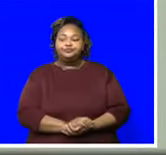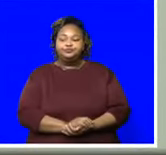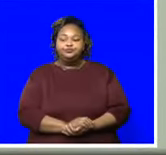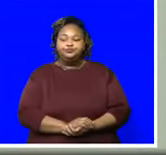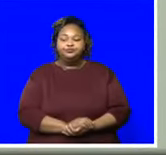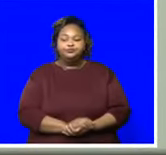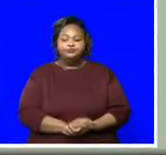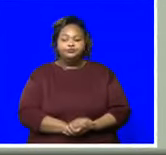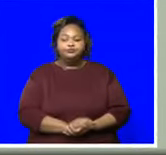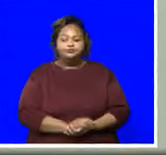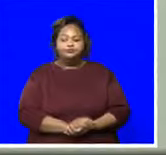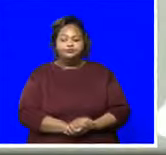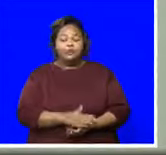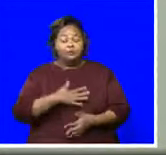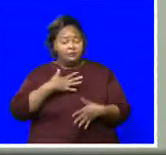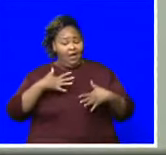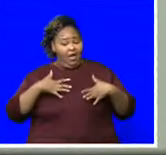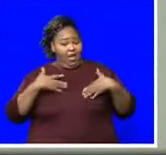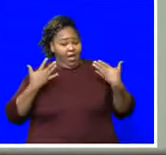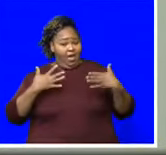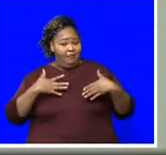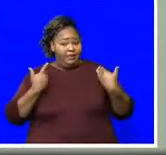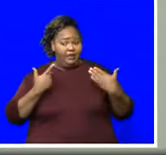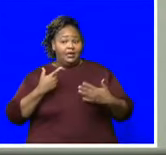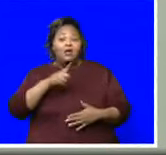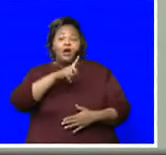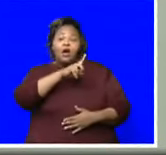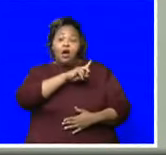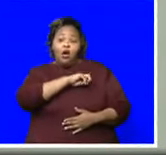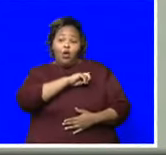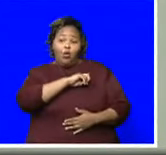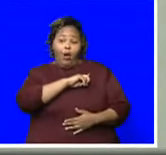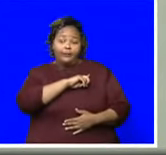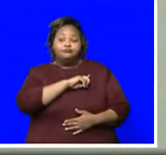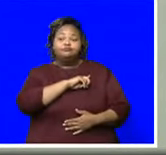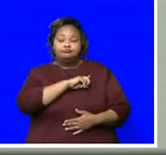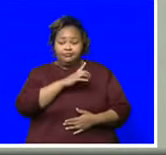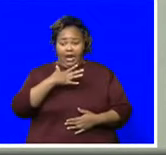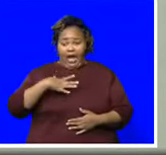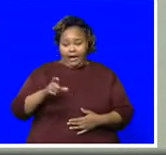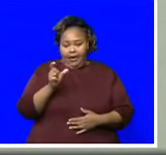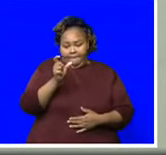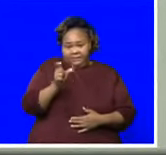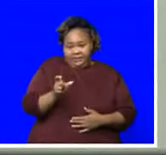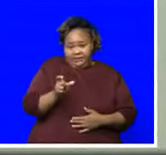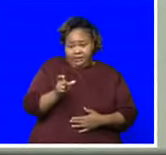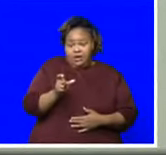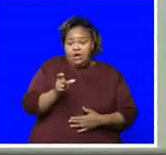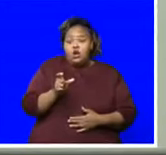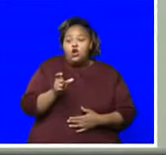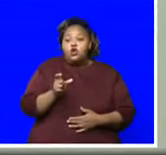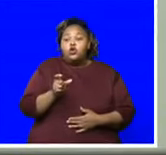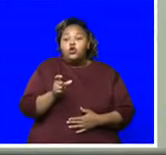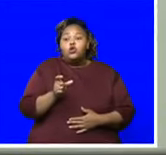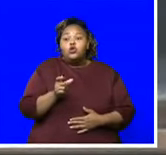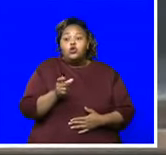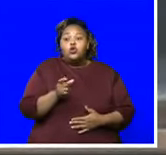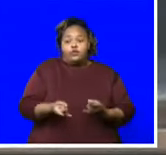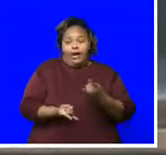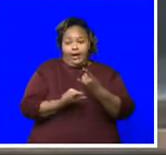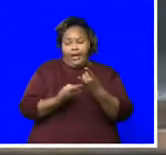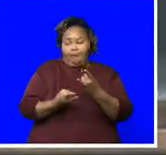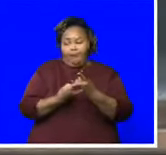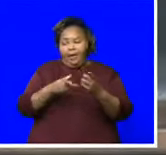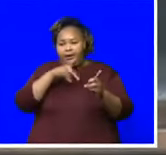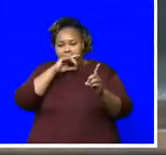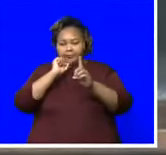As mentioned, I'm happy that I'll be having someone next to me assisting me, being Nhlanhla Maphanga.